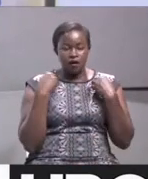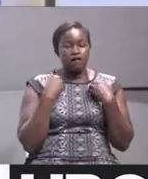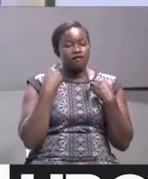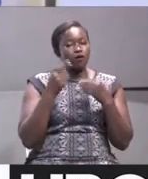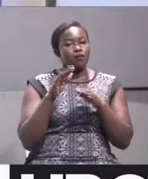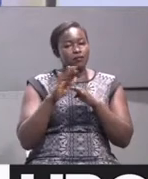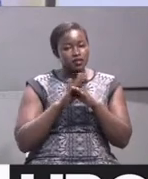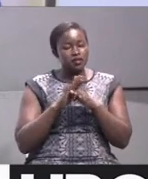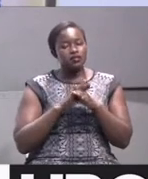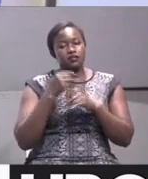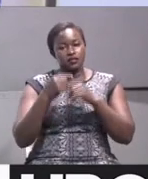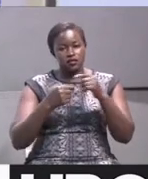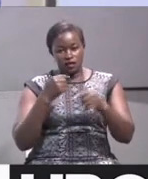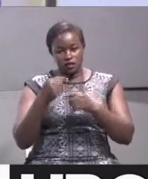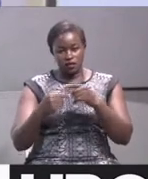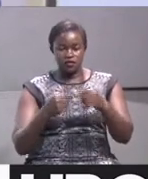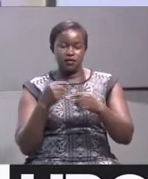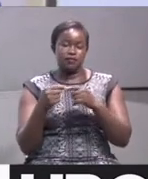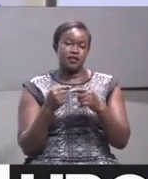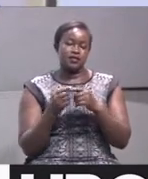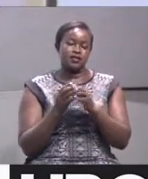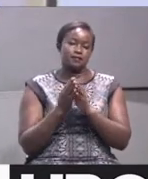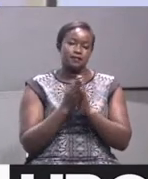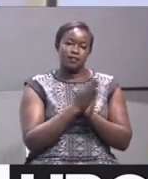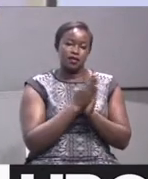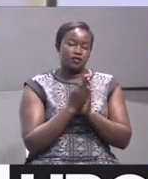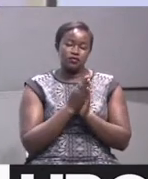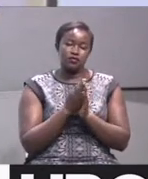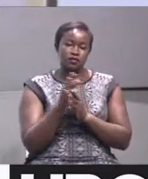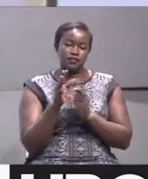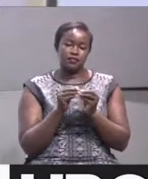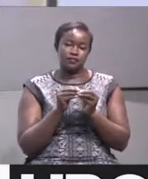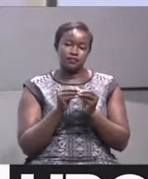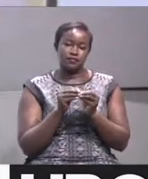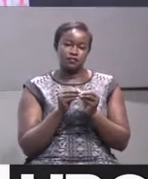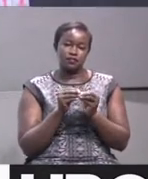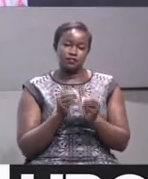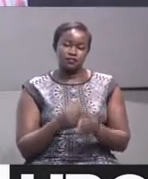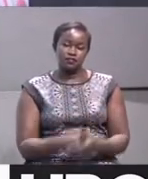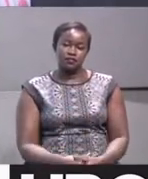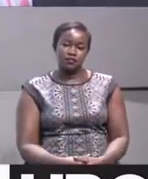Sustainability. Mariana Wari and Annette Sana for UBC.